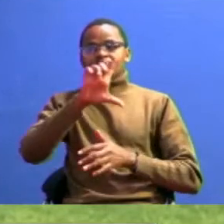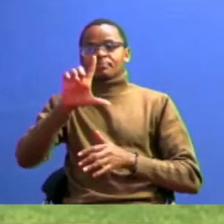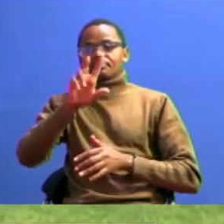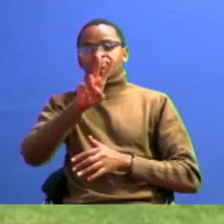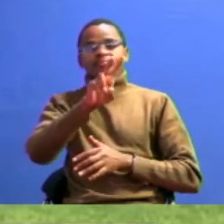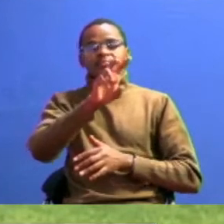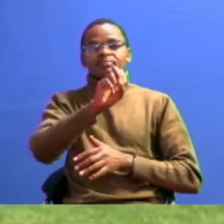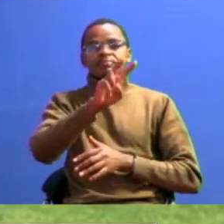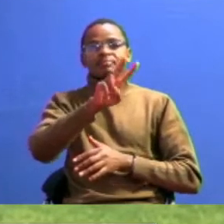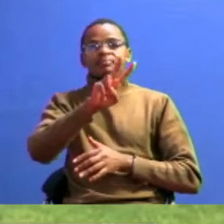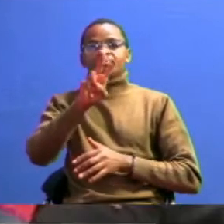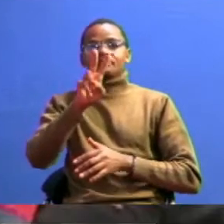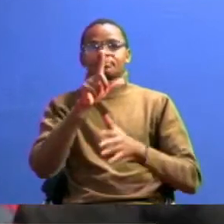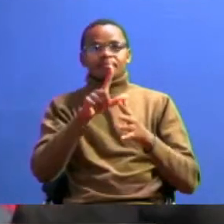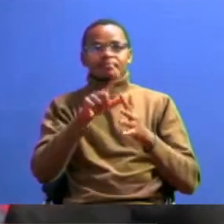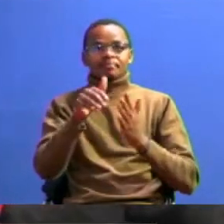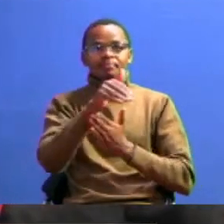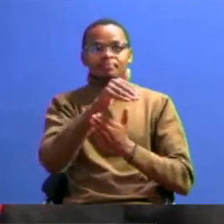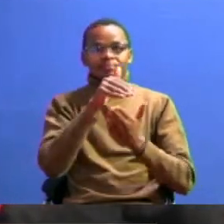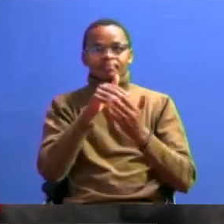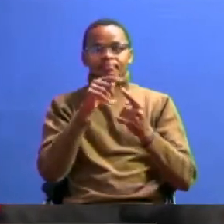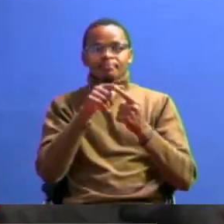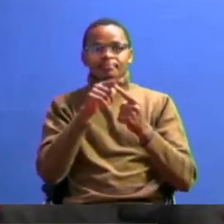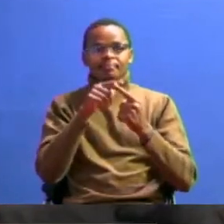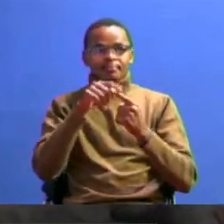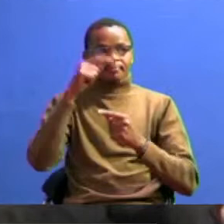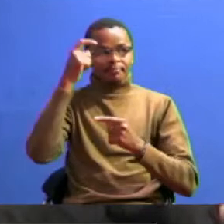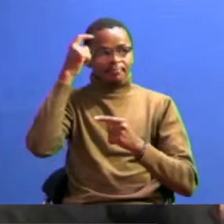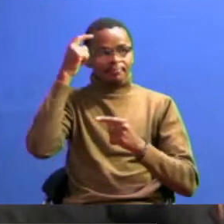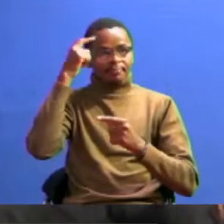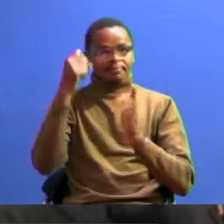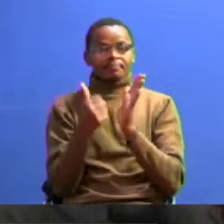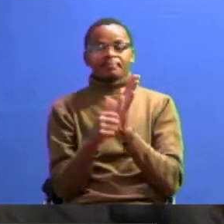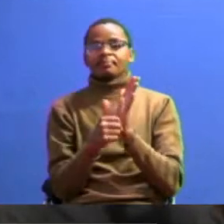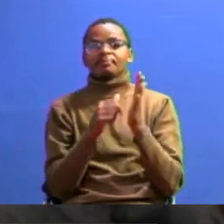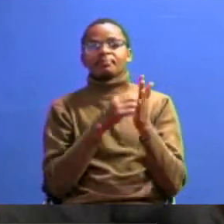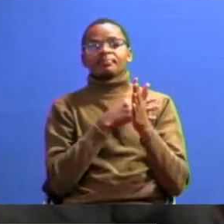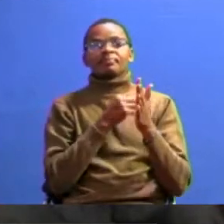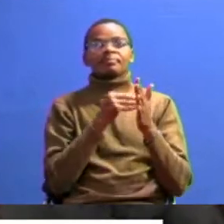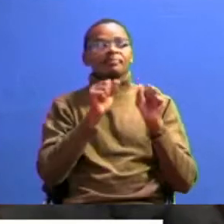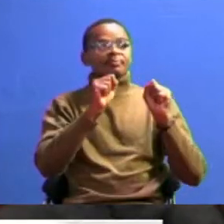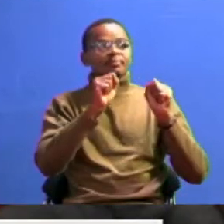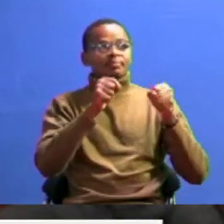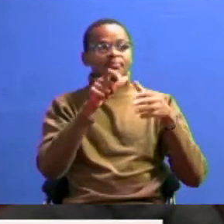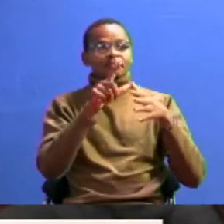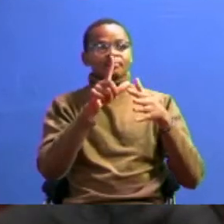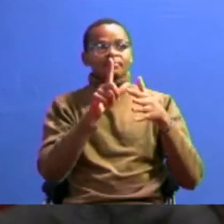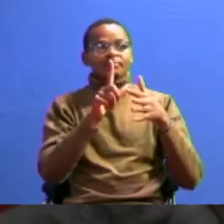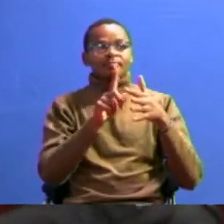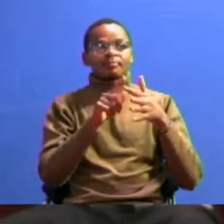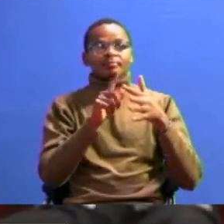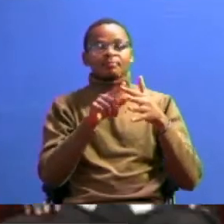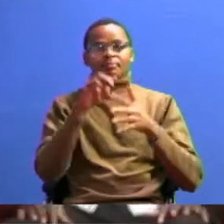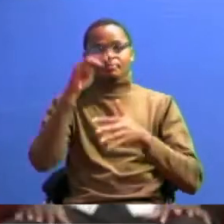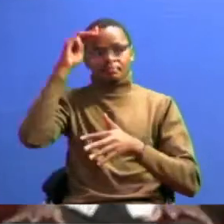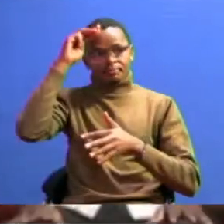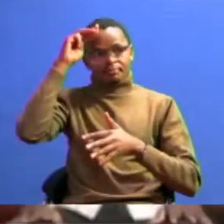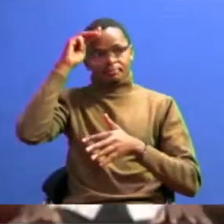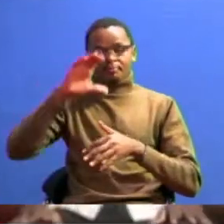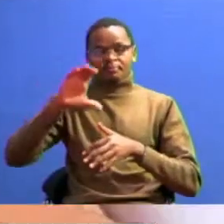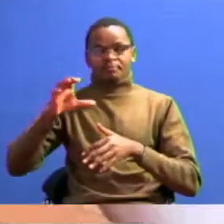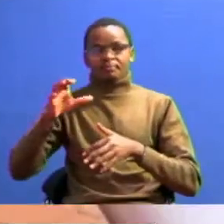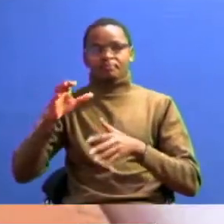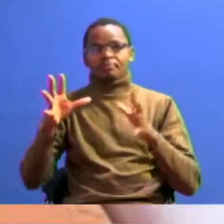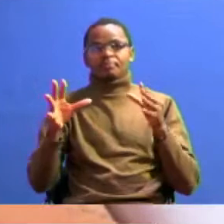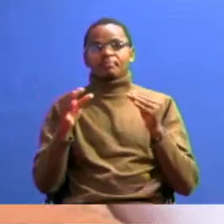2022, the multisectoral approach to mental health in Kilifi, and the potential for mental health partnerships at the county